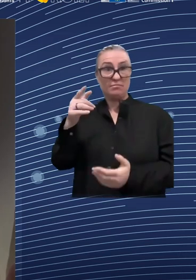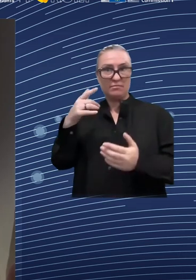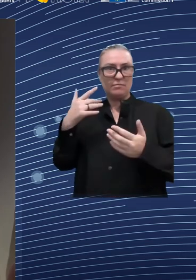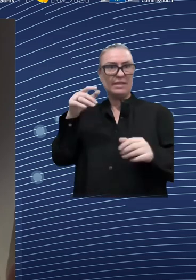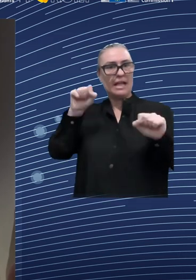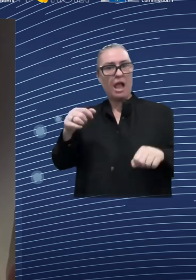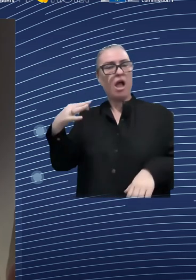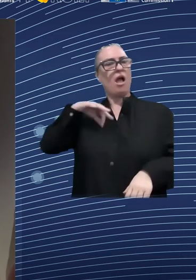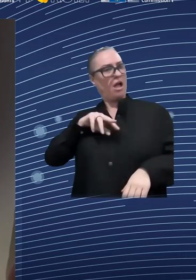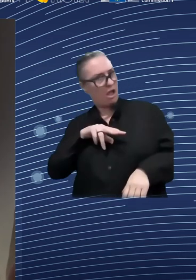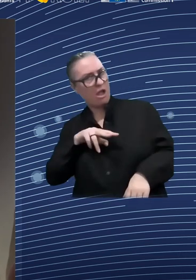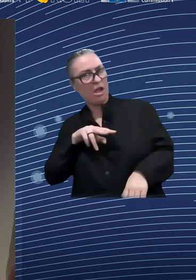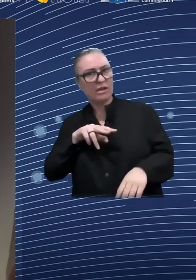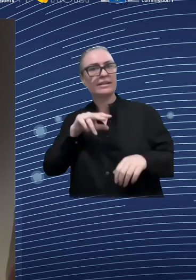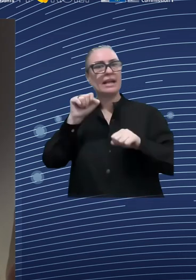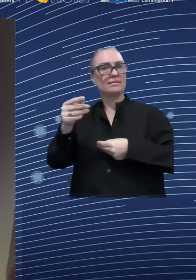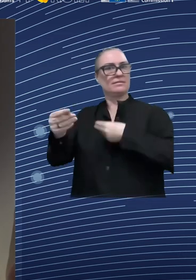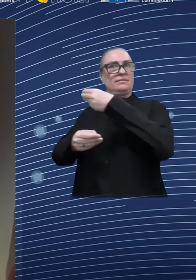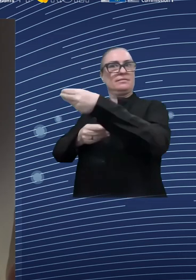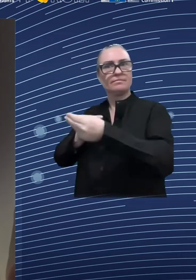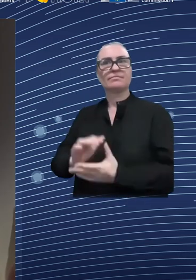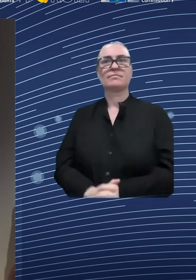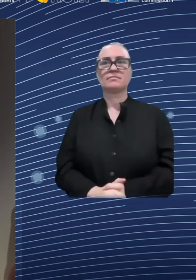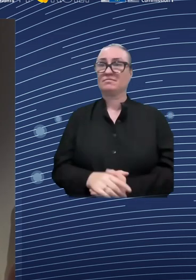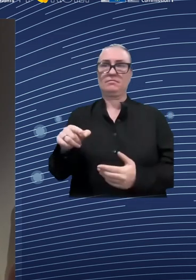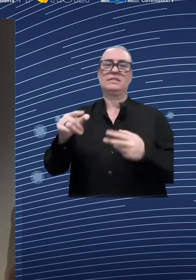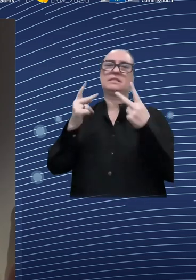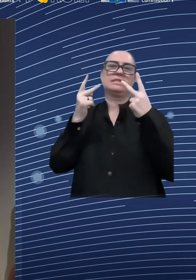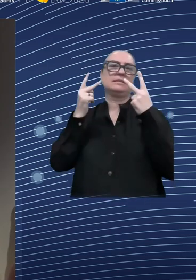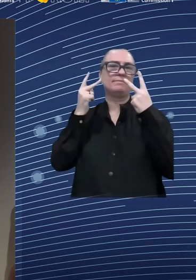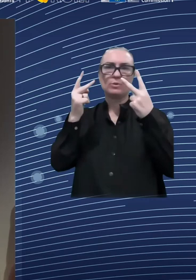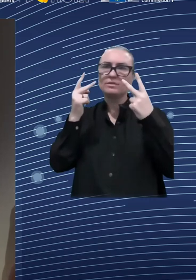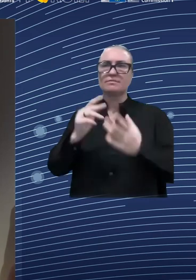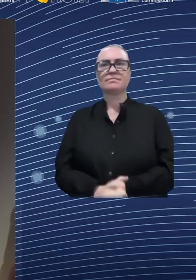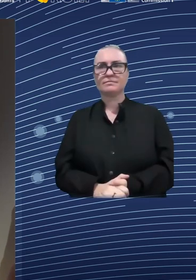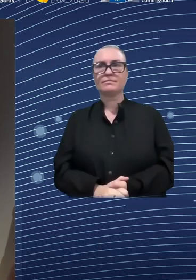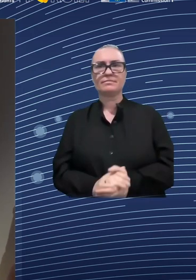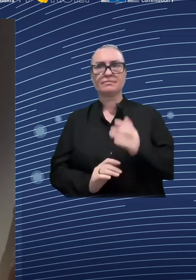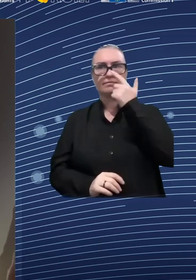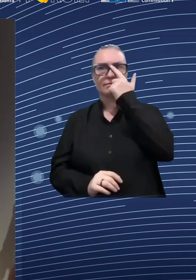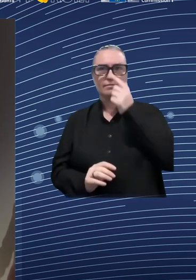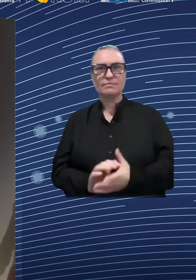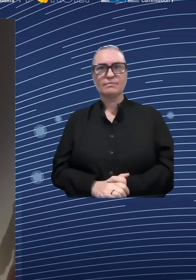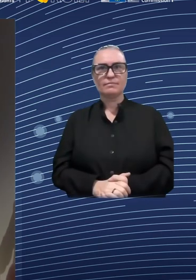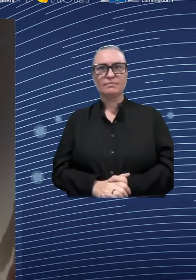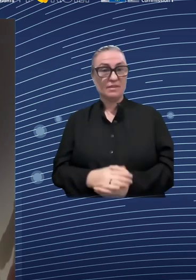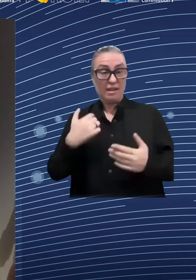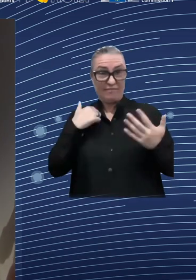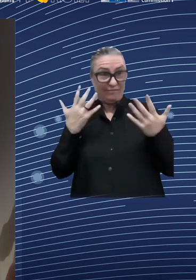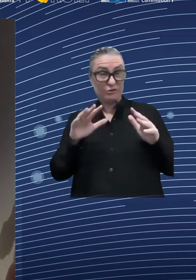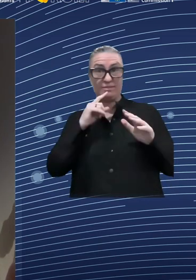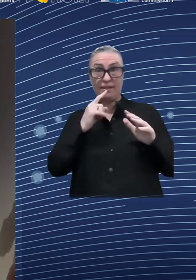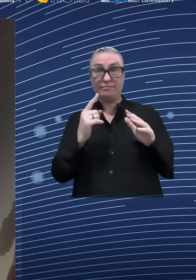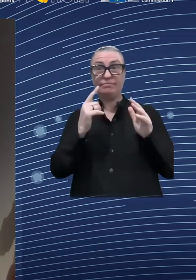practices, this is already something that we have heard for decades. But it is still on,